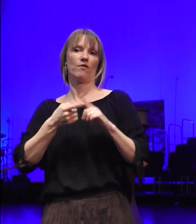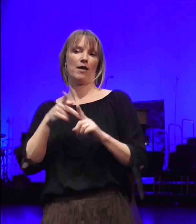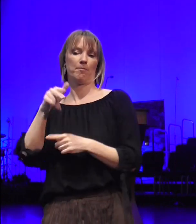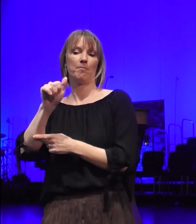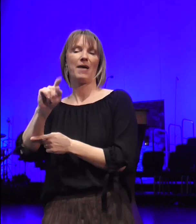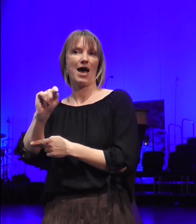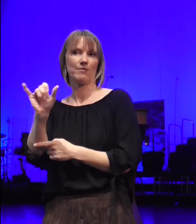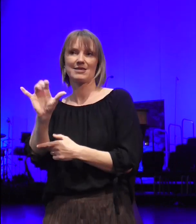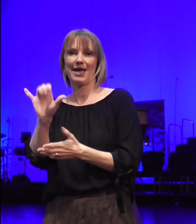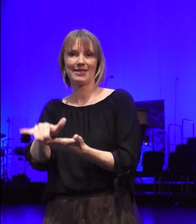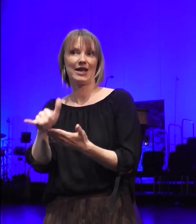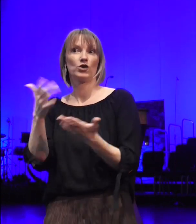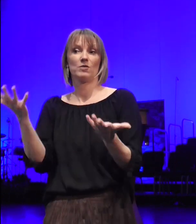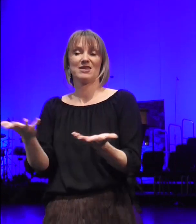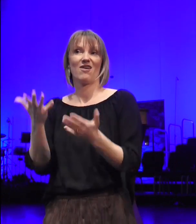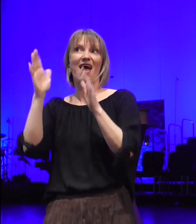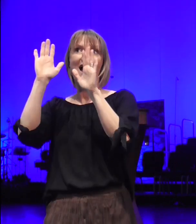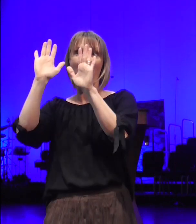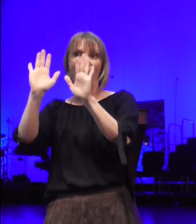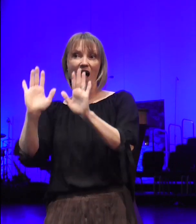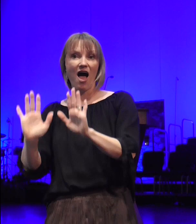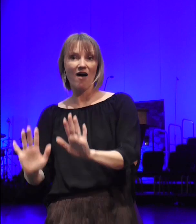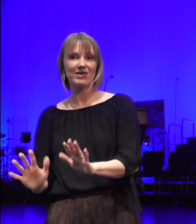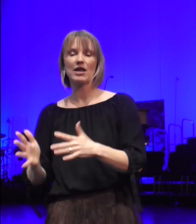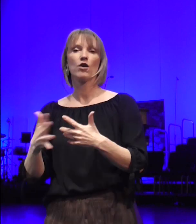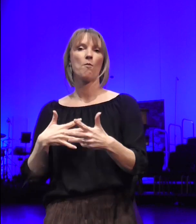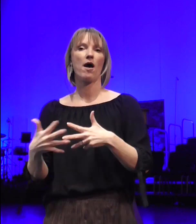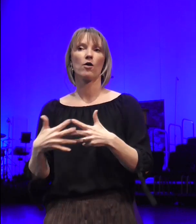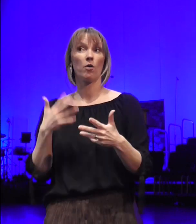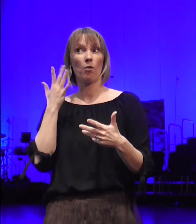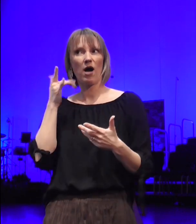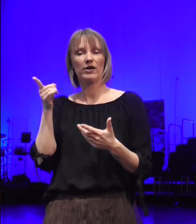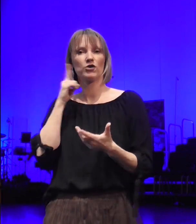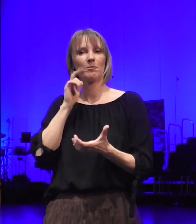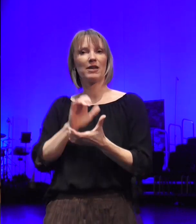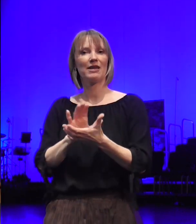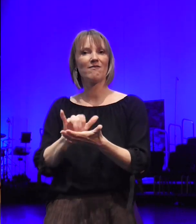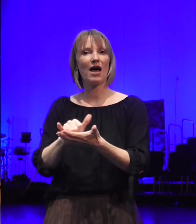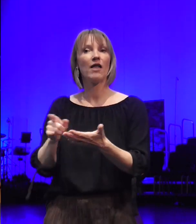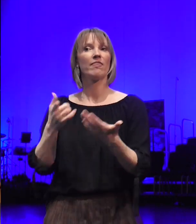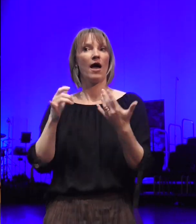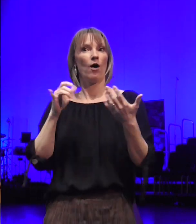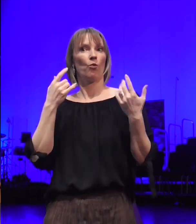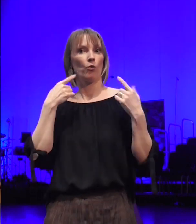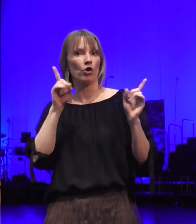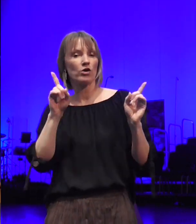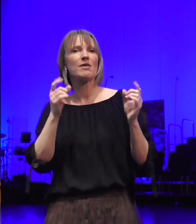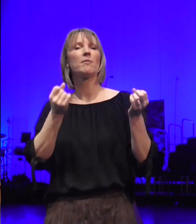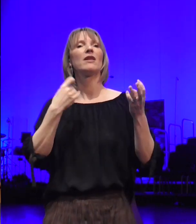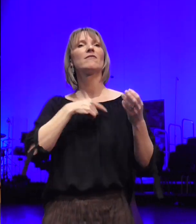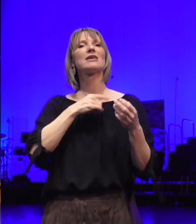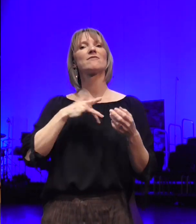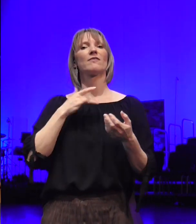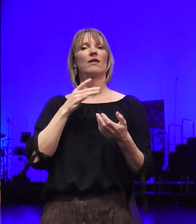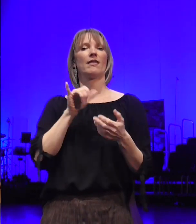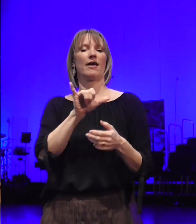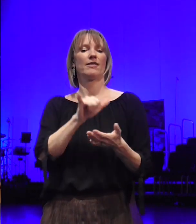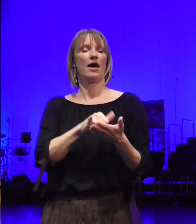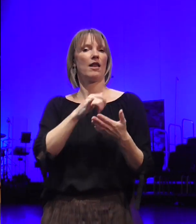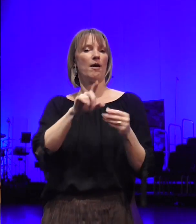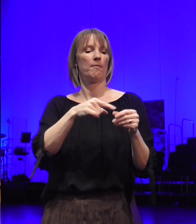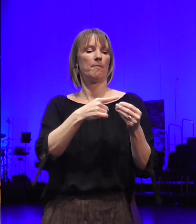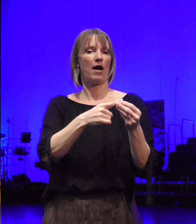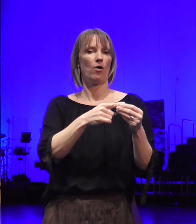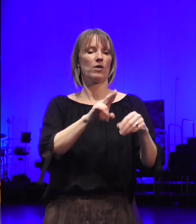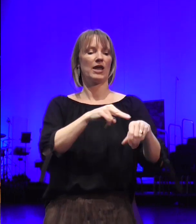that. She was here every Sunday, no matter what, because she believed that. And that works. And many of us feel that way about nature. We